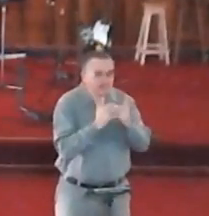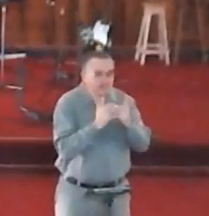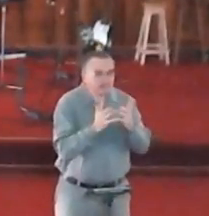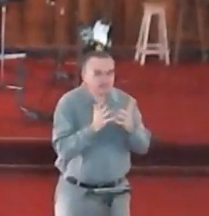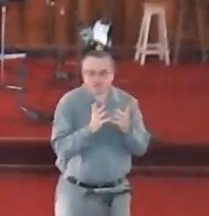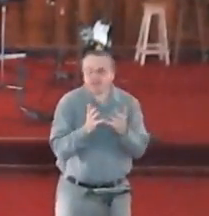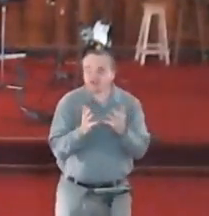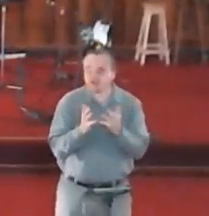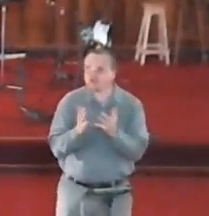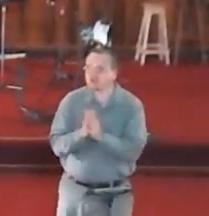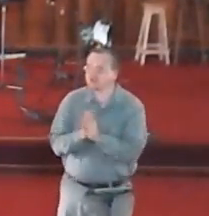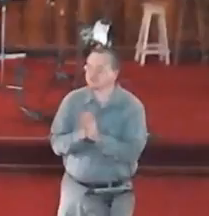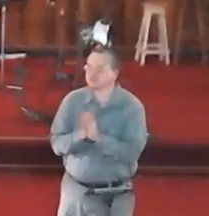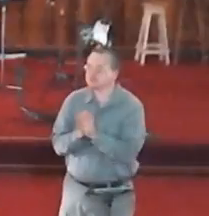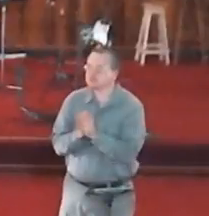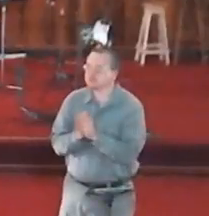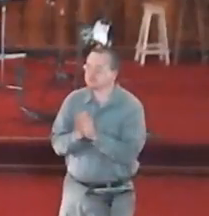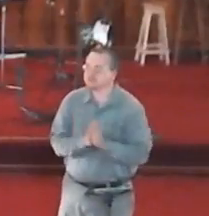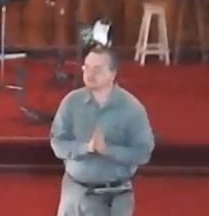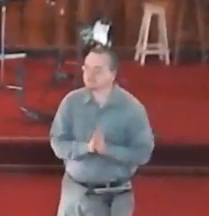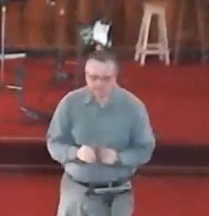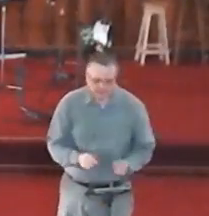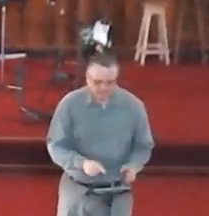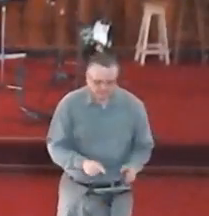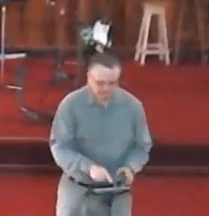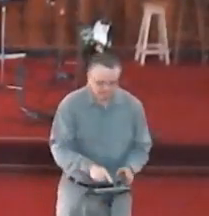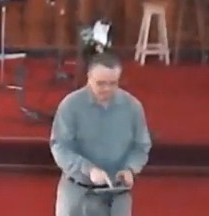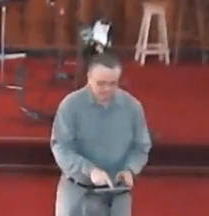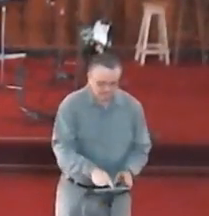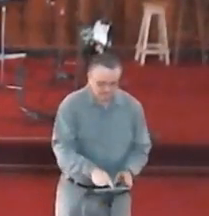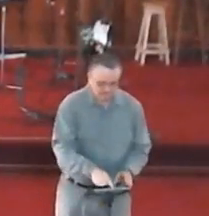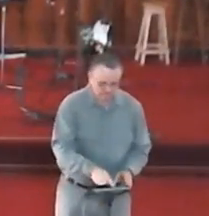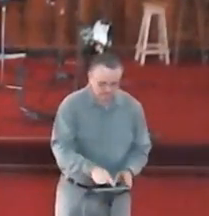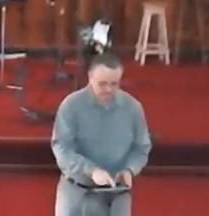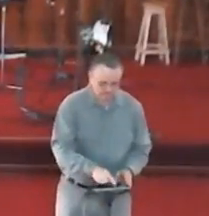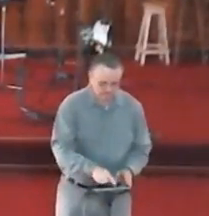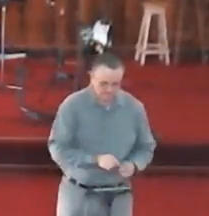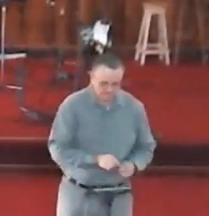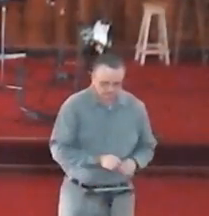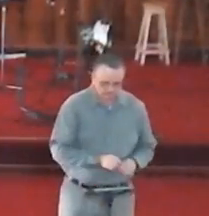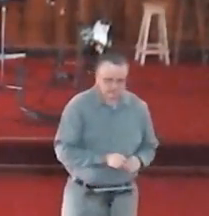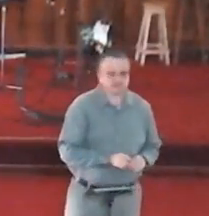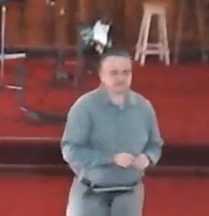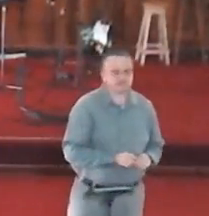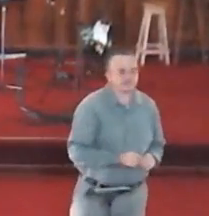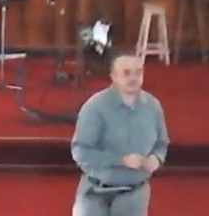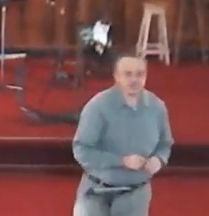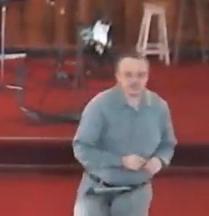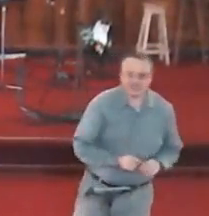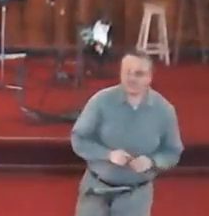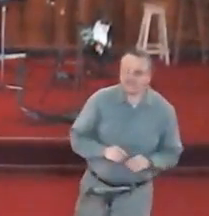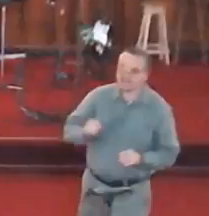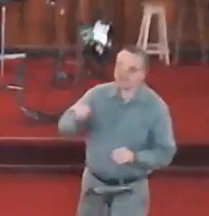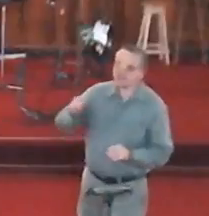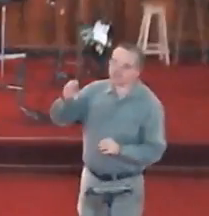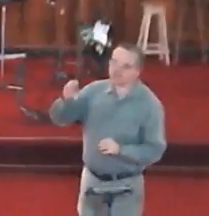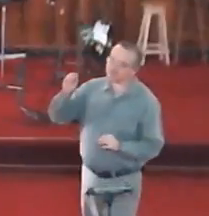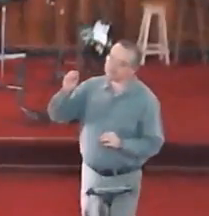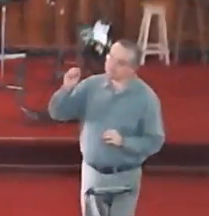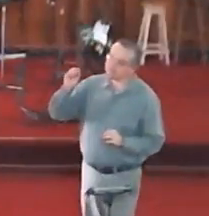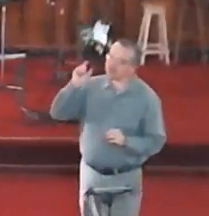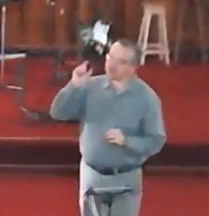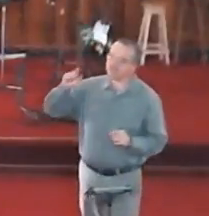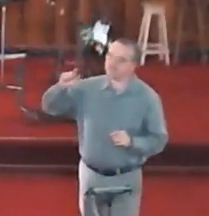con labios malos. When Isaiah came before the Lord in Isaiah chapter 6, he said, I am a man of unclean lips. Y el